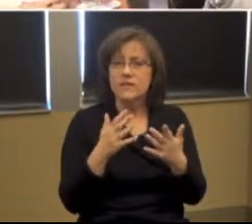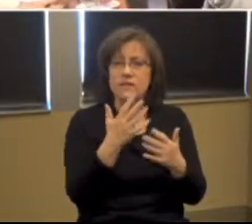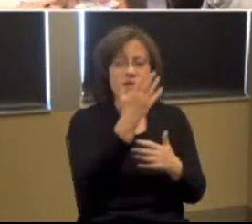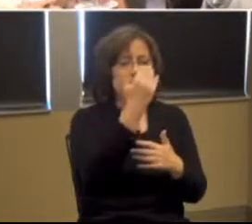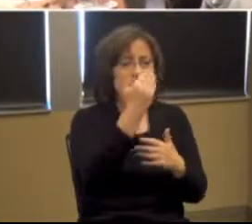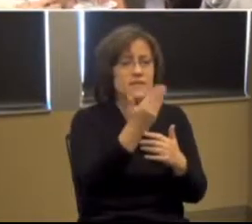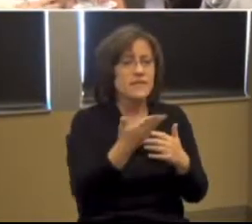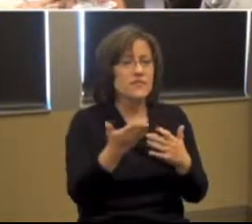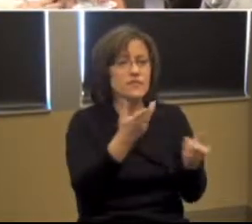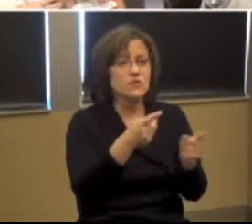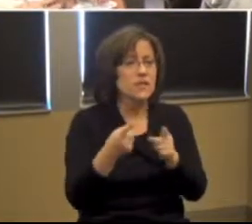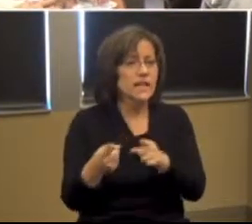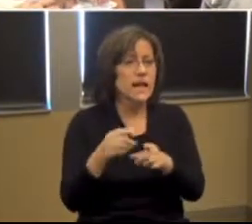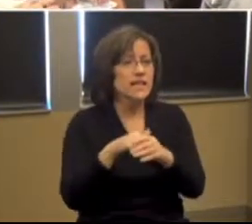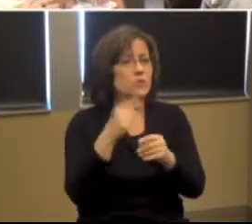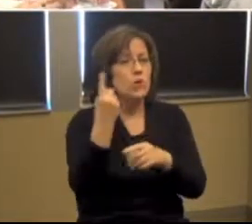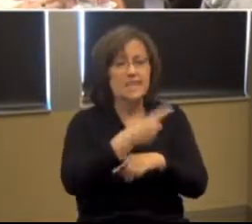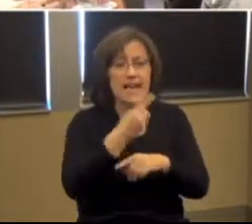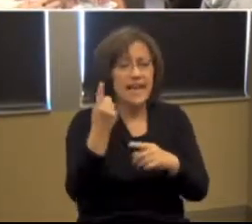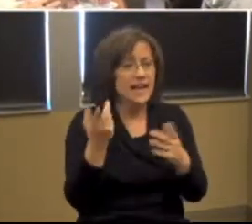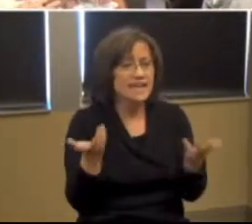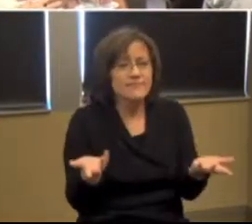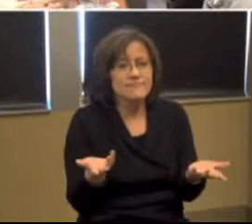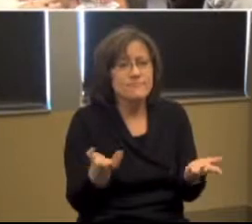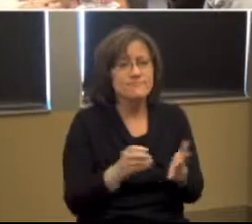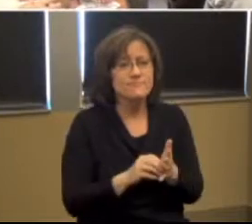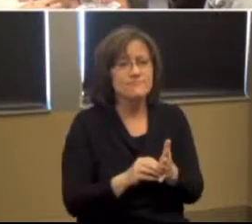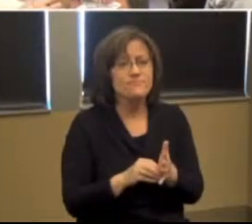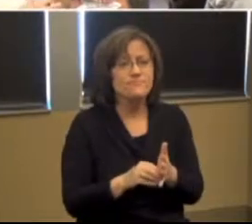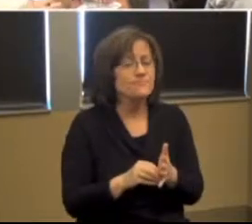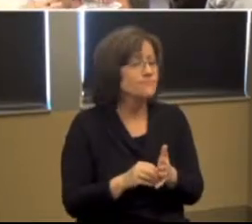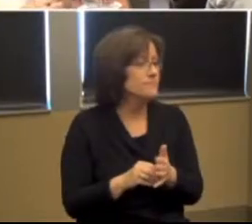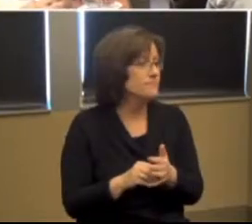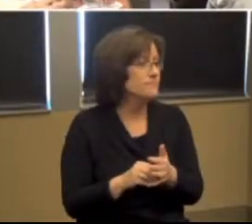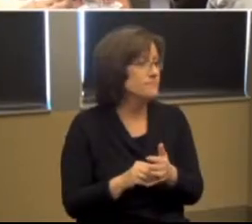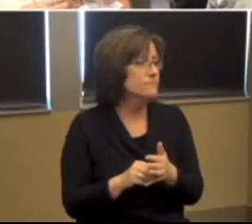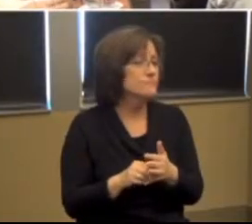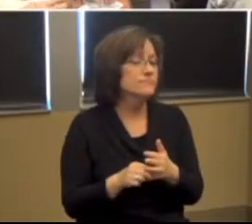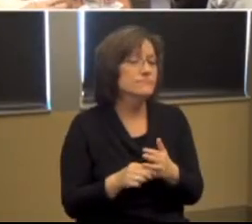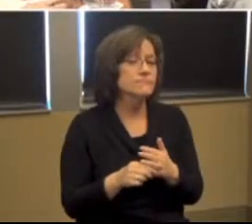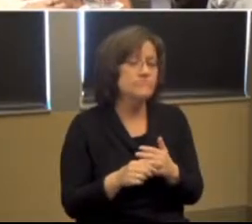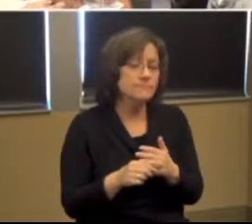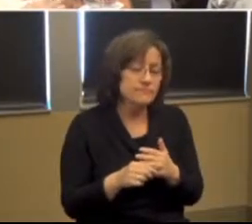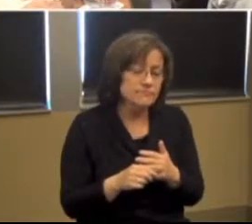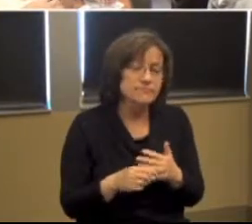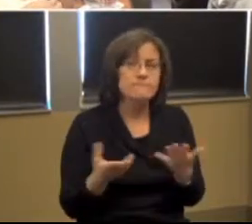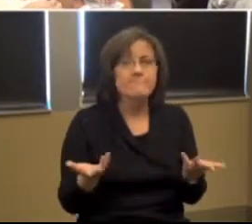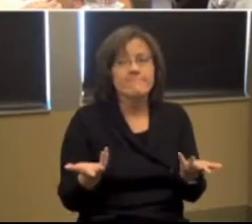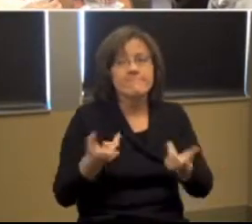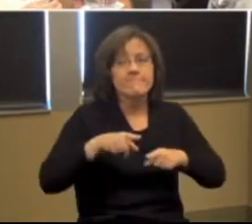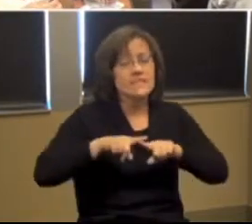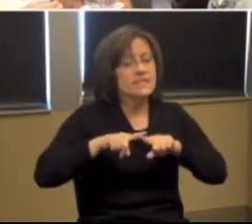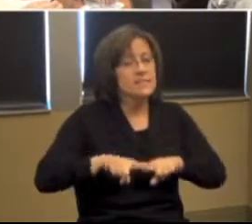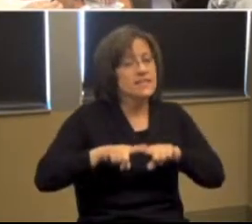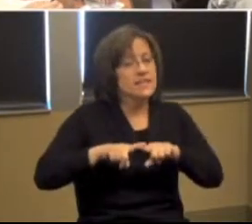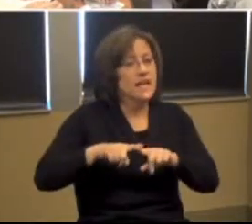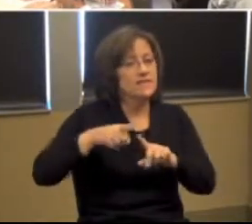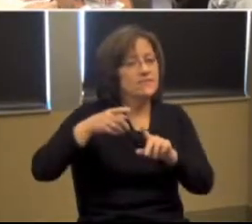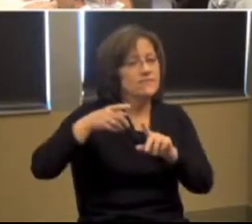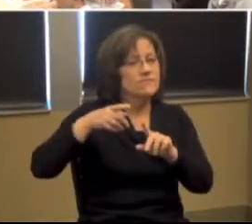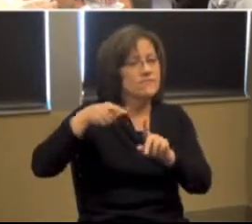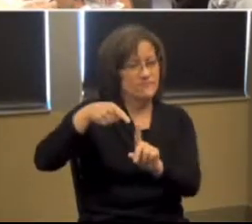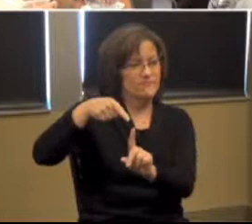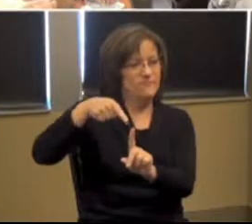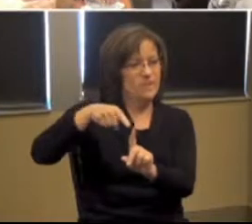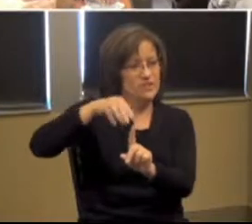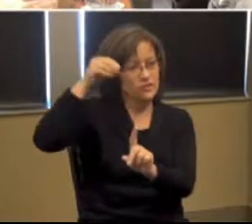15 things happening in one day. What I would do is, it depends on the student. How much information can they take?